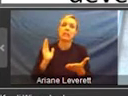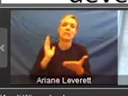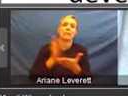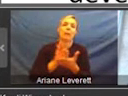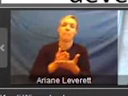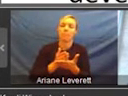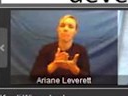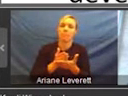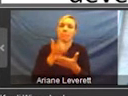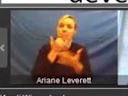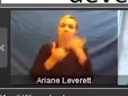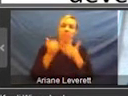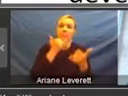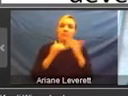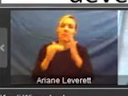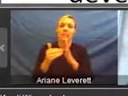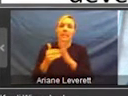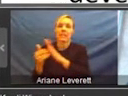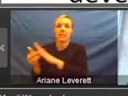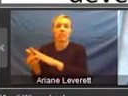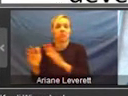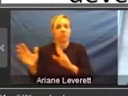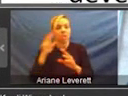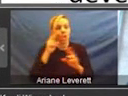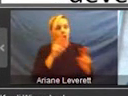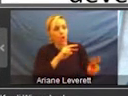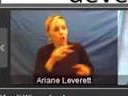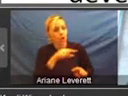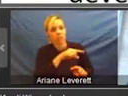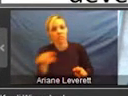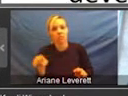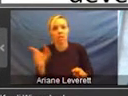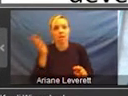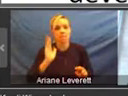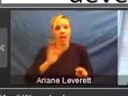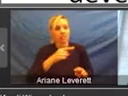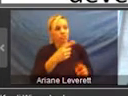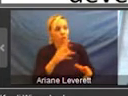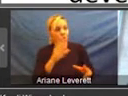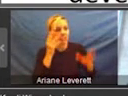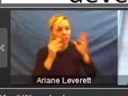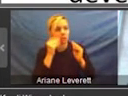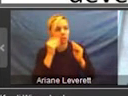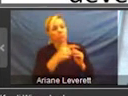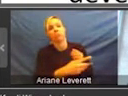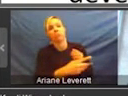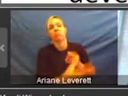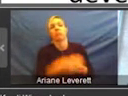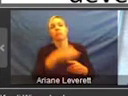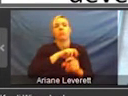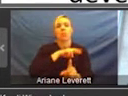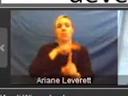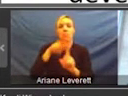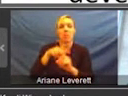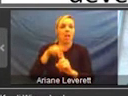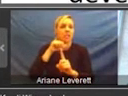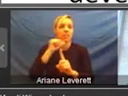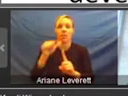that take all these lessons learned into consideration. So that's why the principles for digital development.